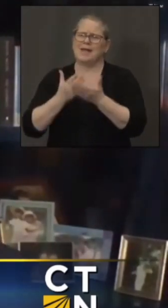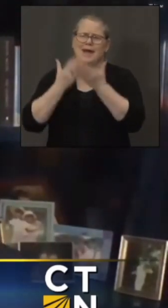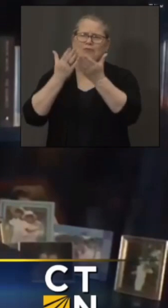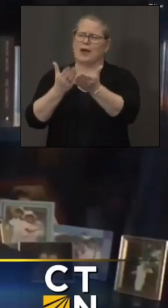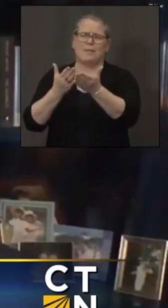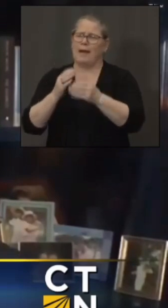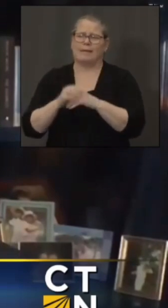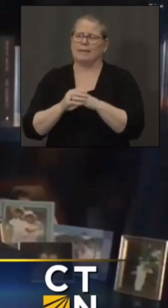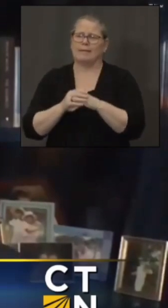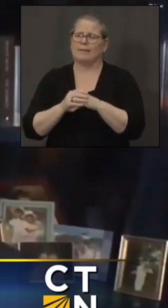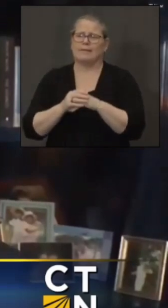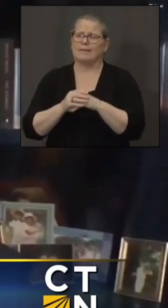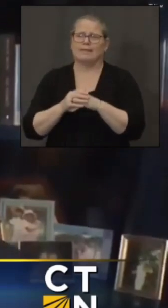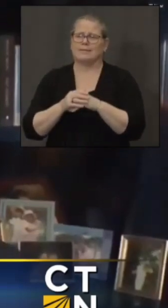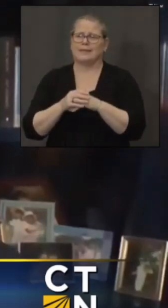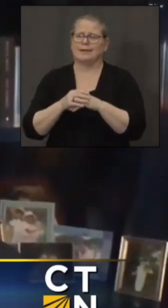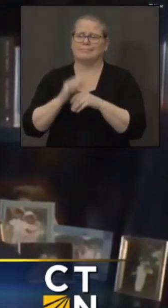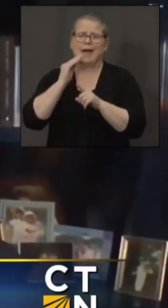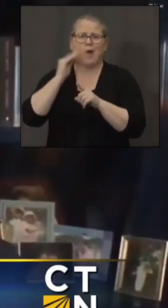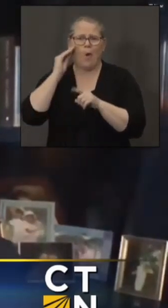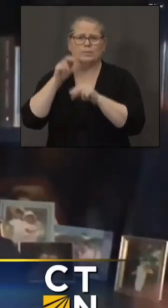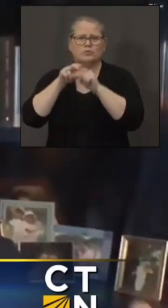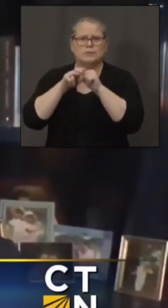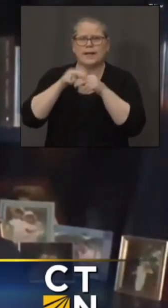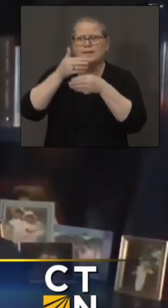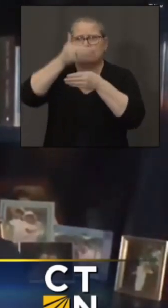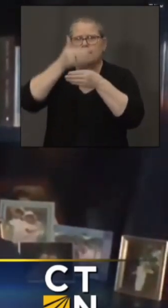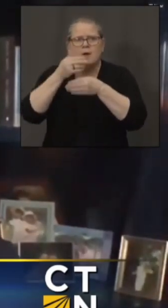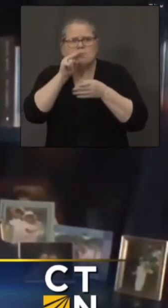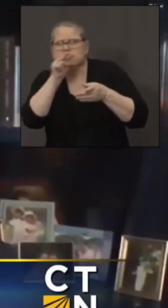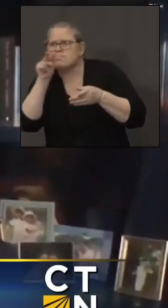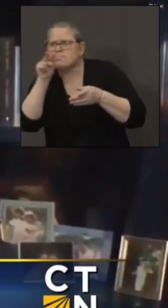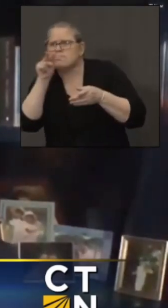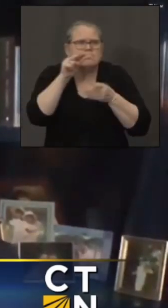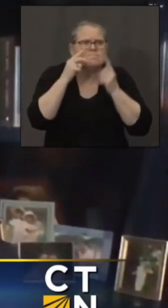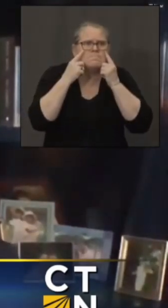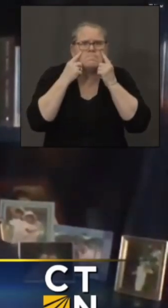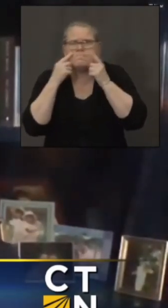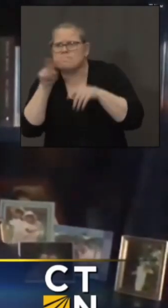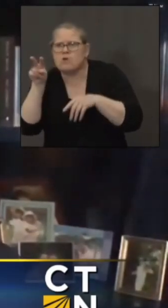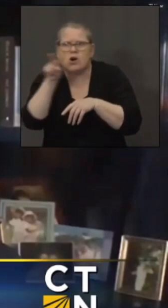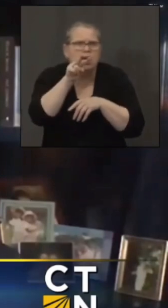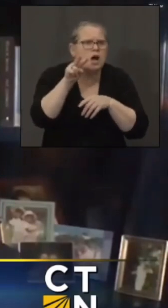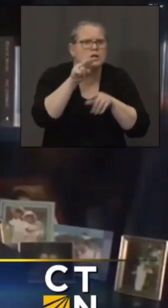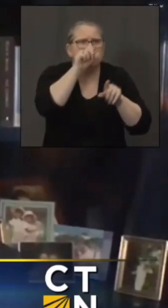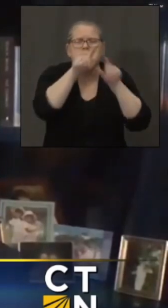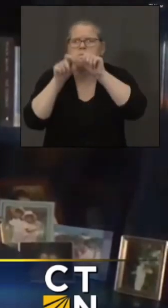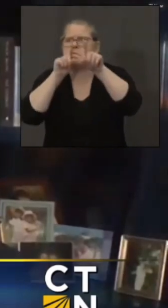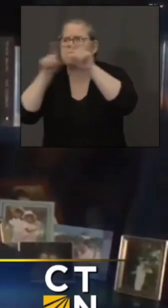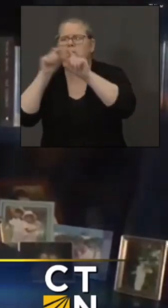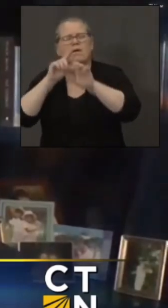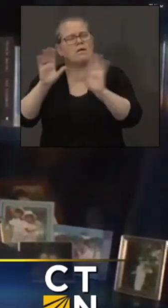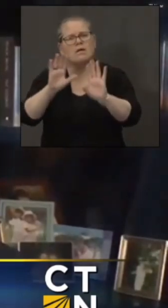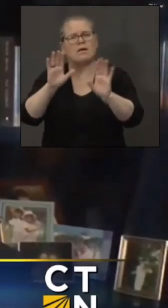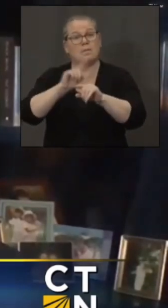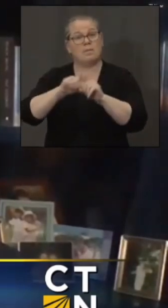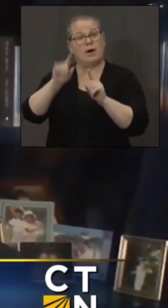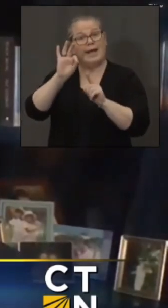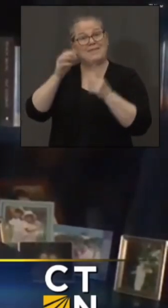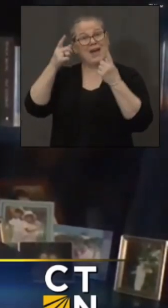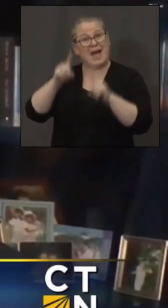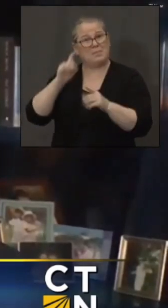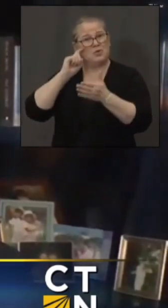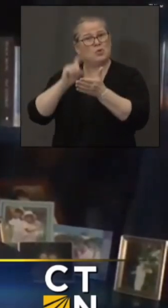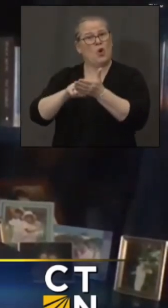neighbors. But let's face it, if there are 50 cars piled up outside, there's a loud party. If you want to give us a notice or